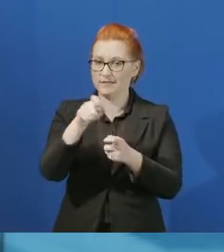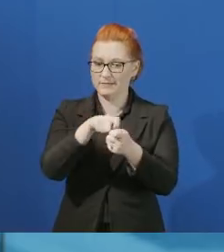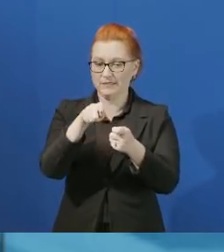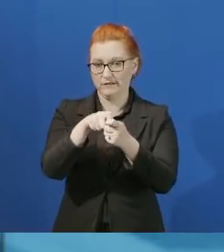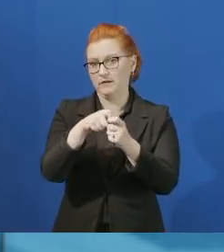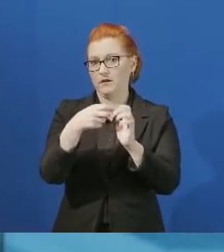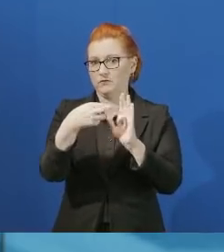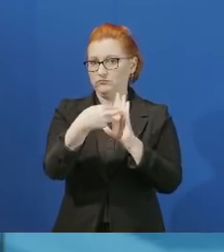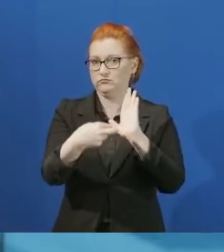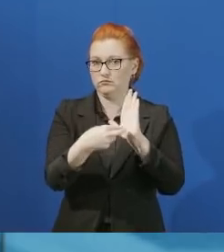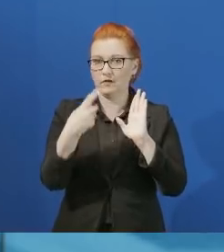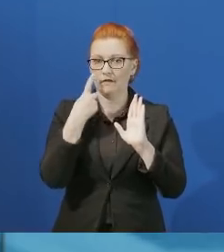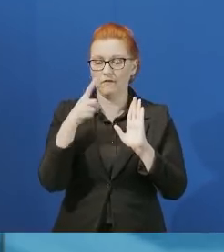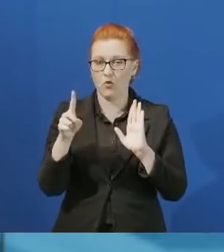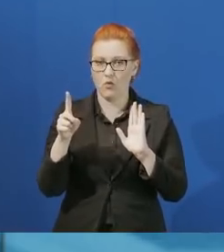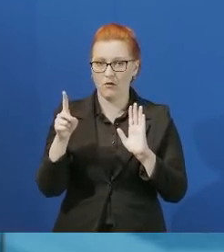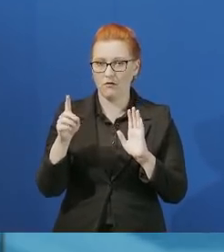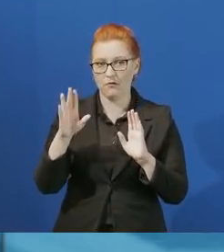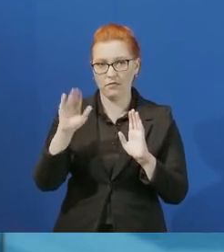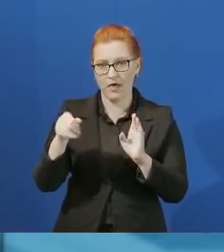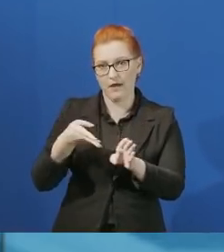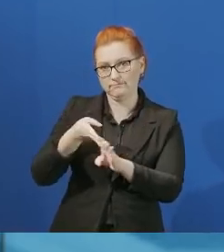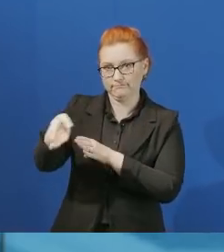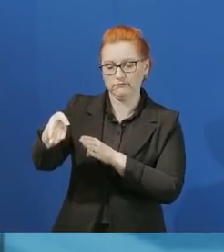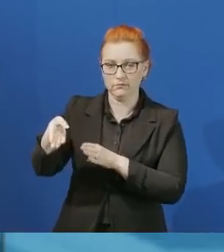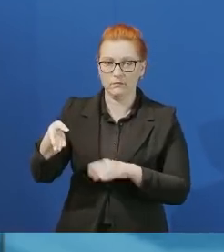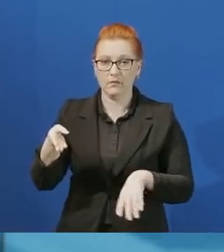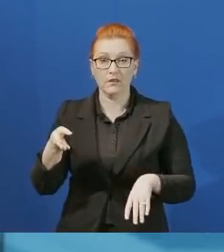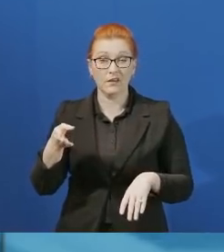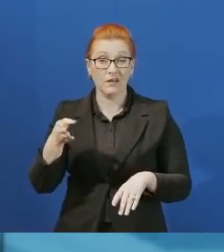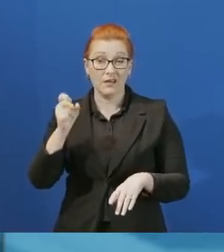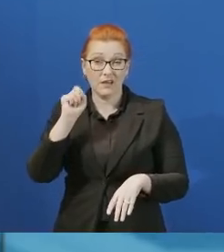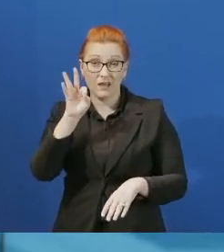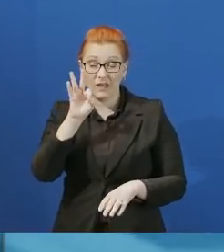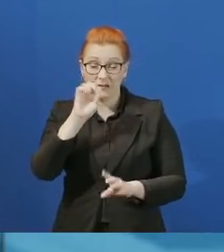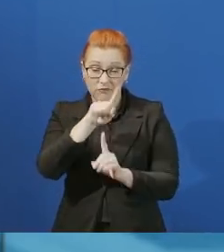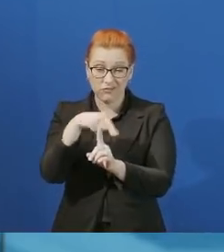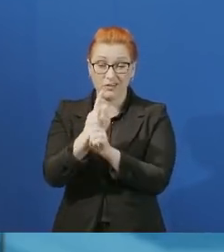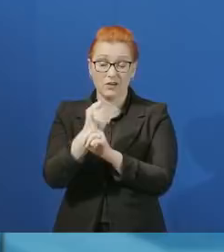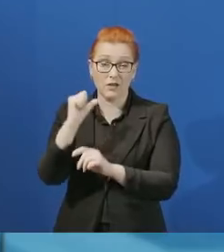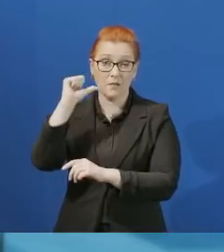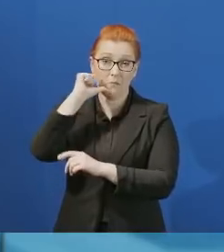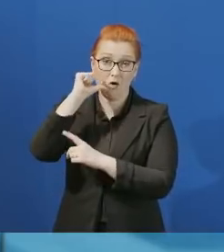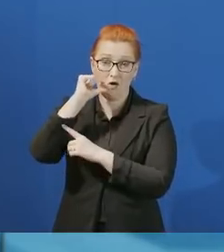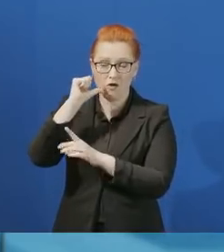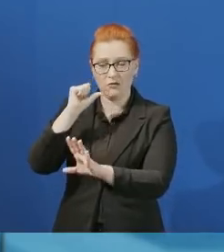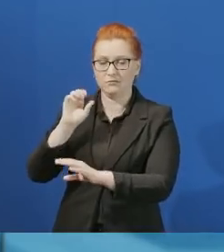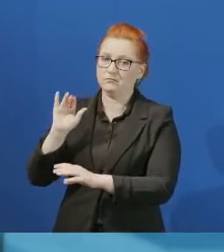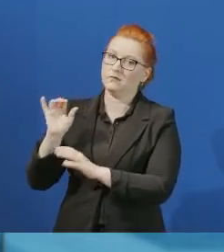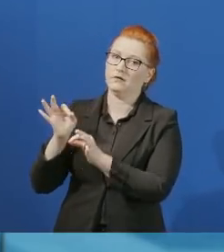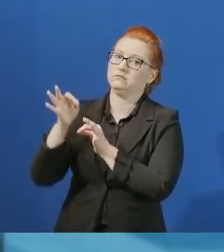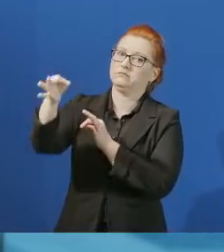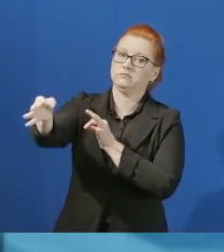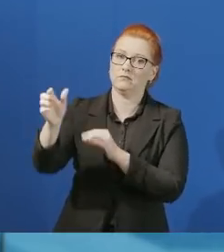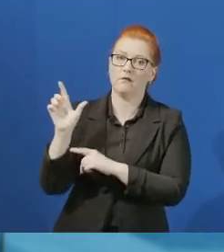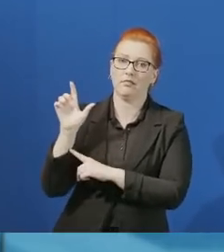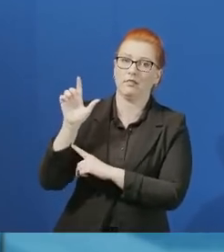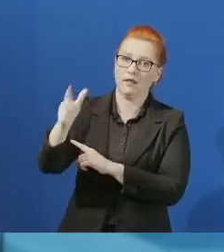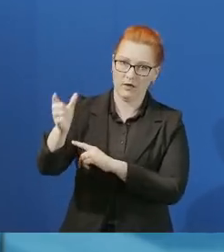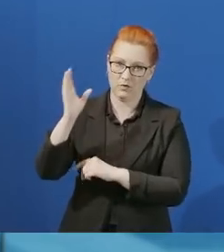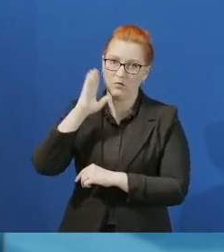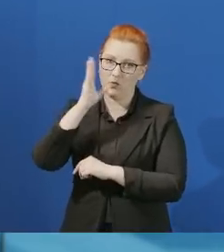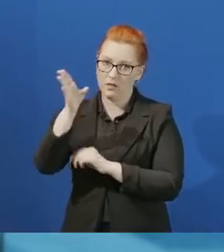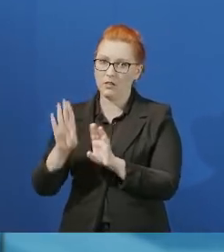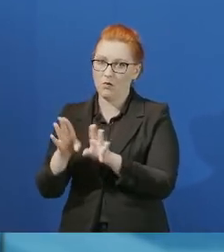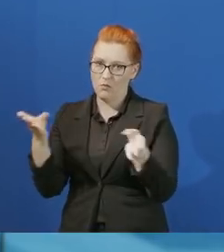primarily that bar, that's later on in the White House and Centers for Disease Control guidance. And